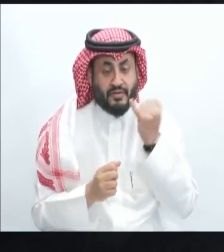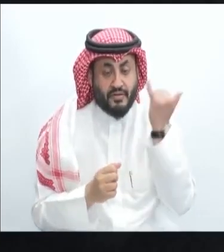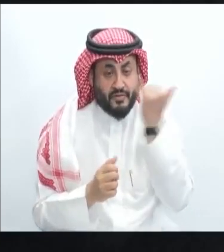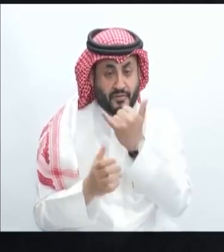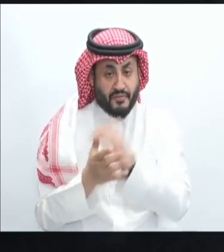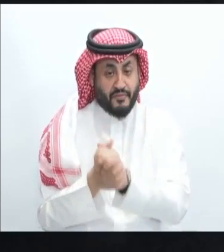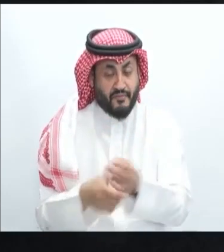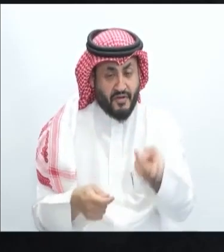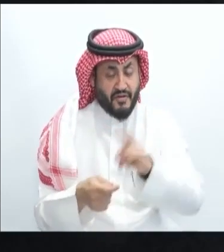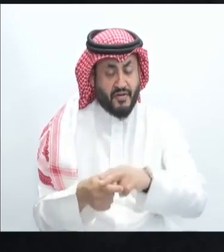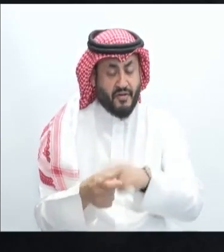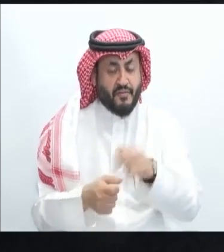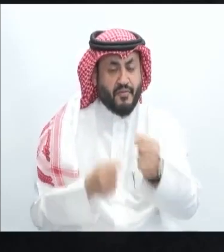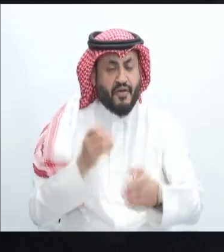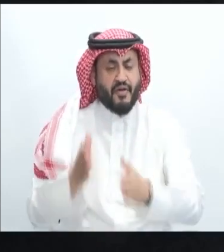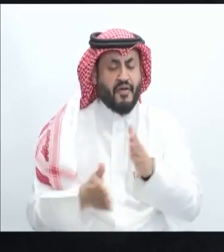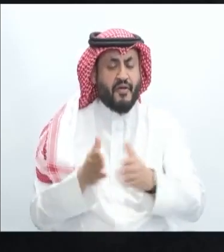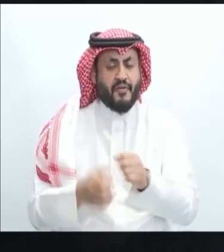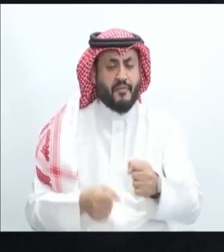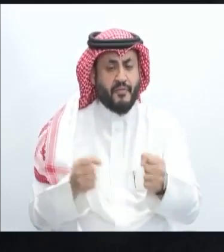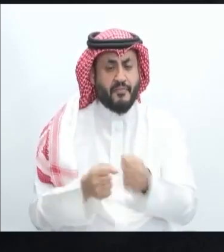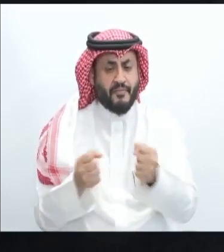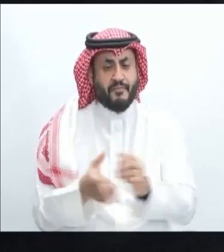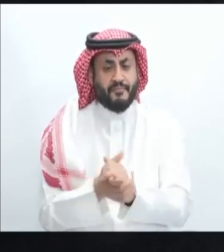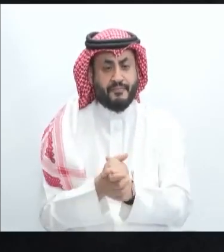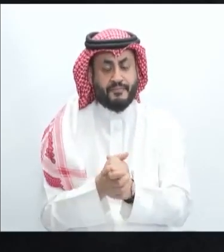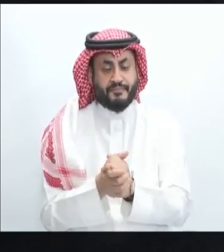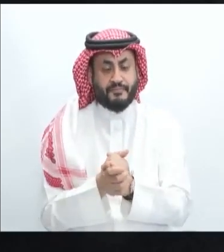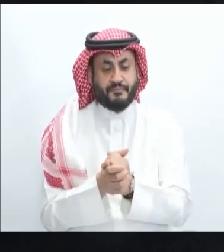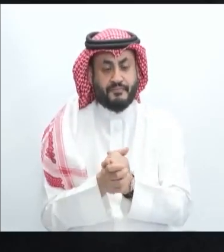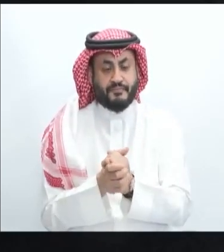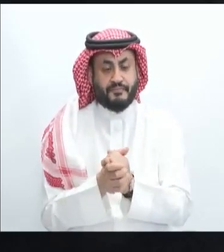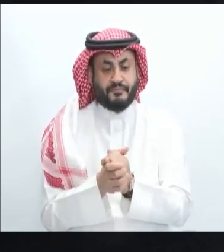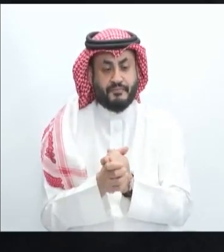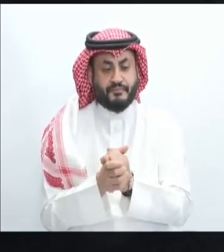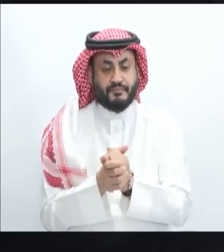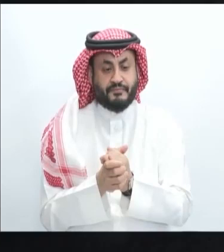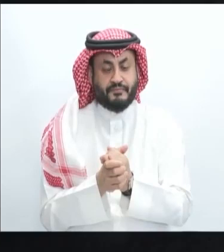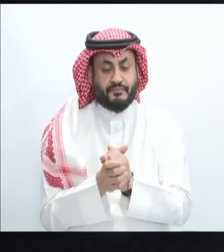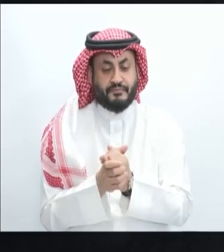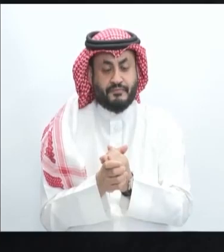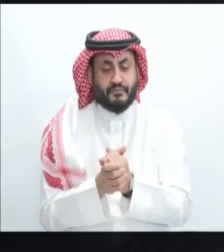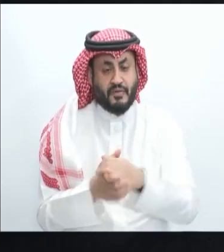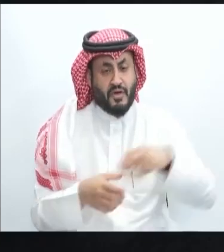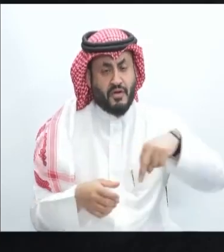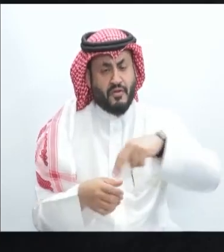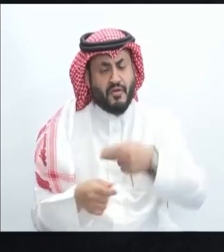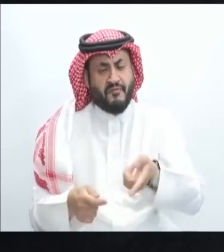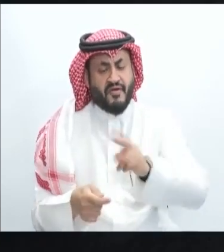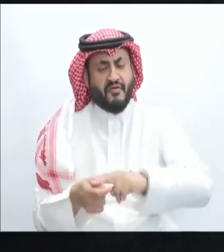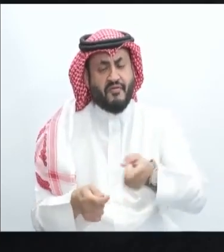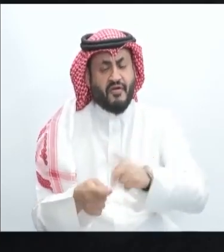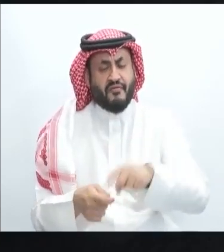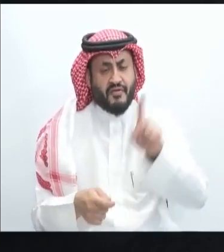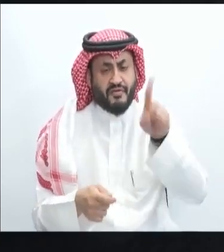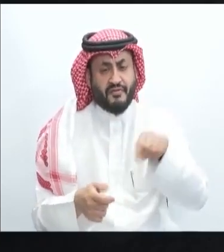we practice, we do exercise. So whether we go walking every day, or